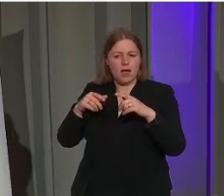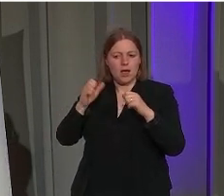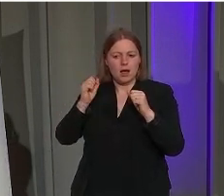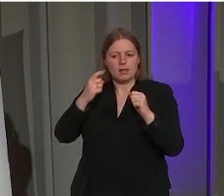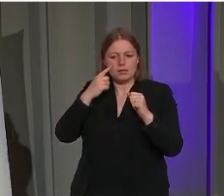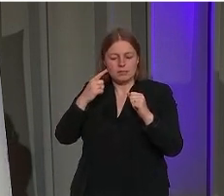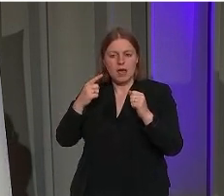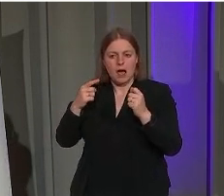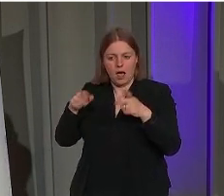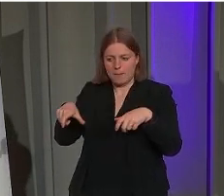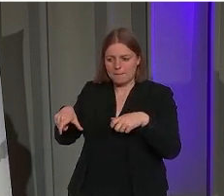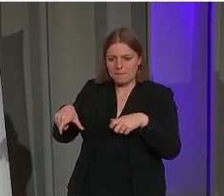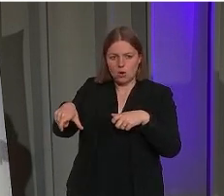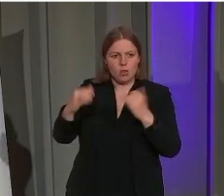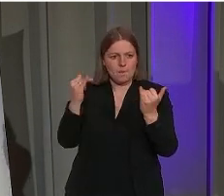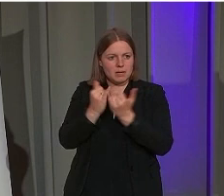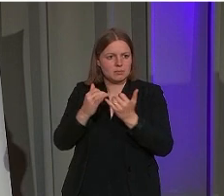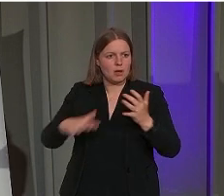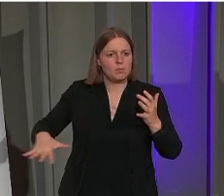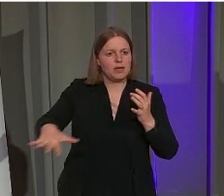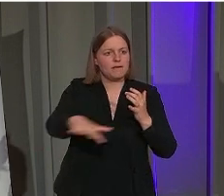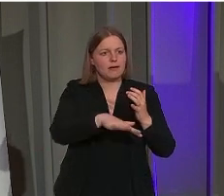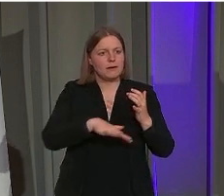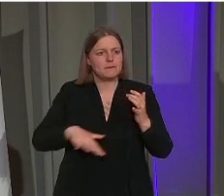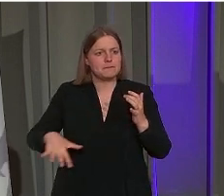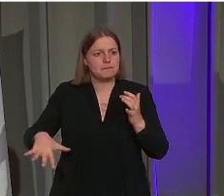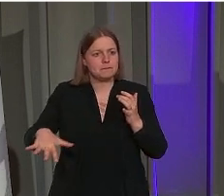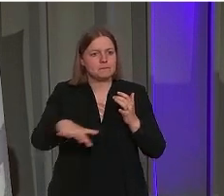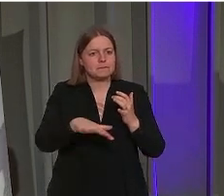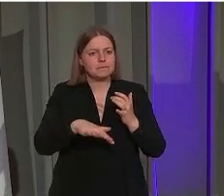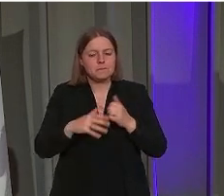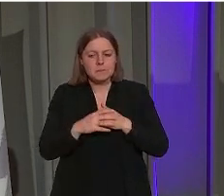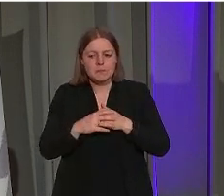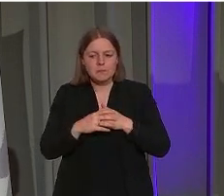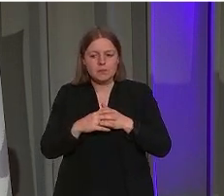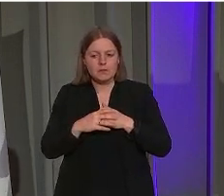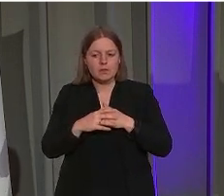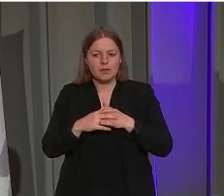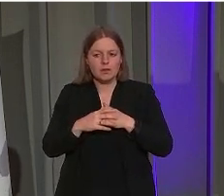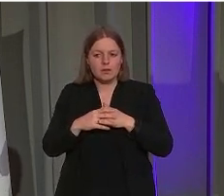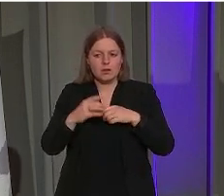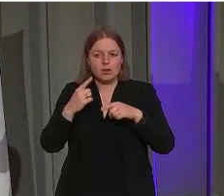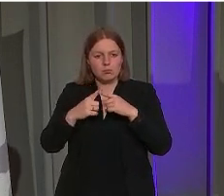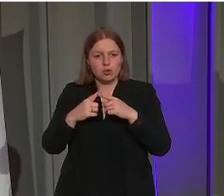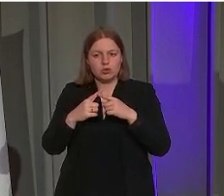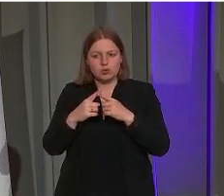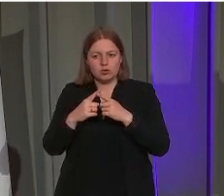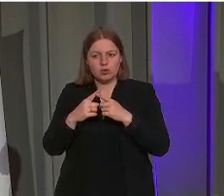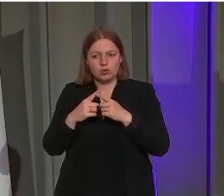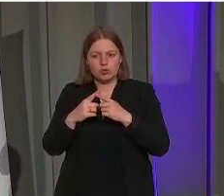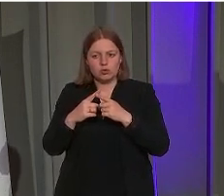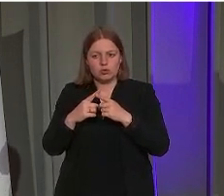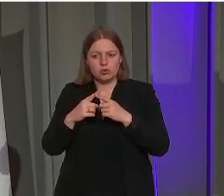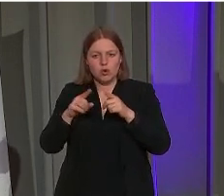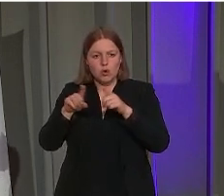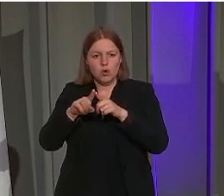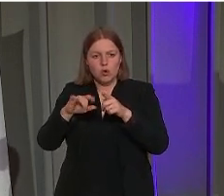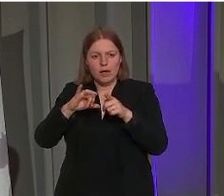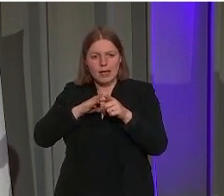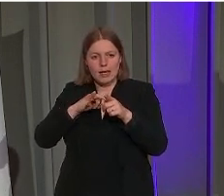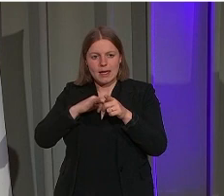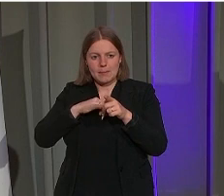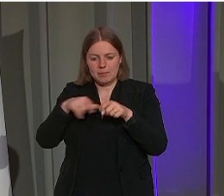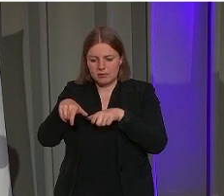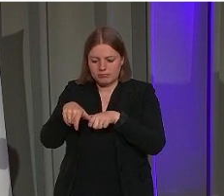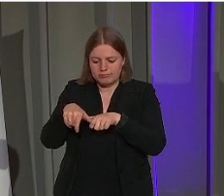natural stone, so that the bus stop is part of the whole